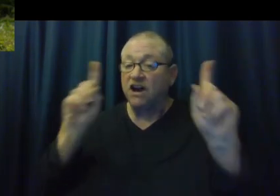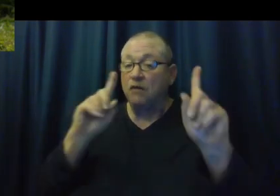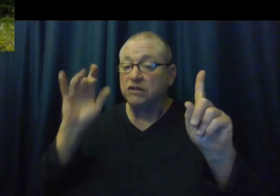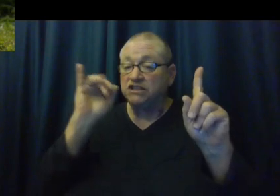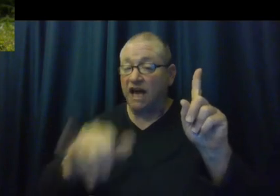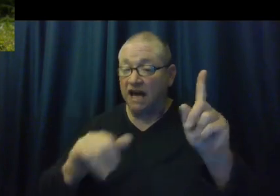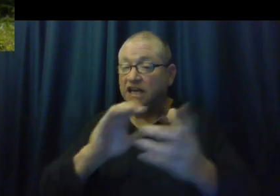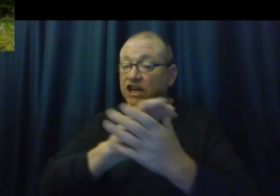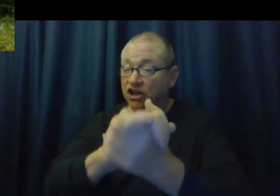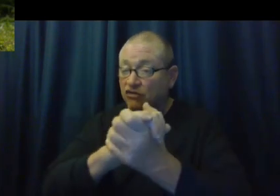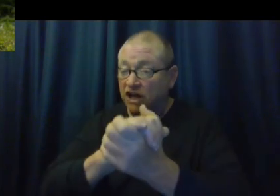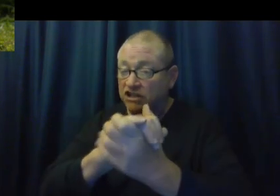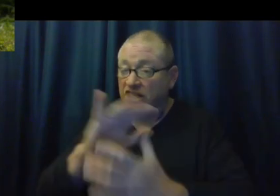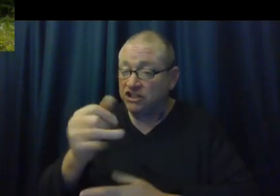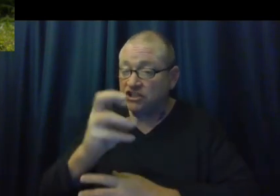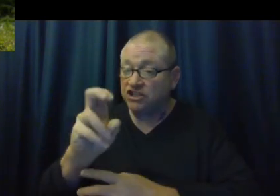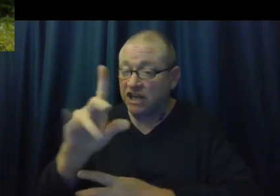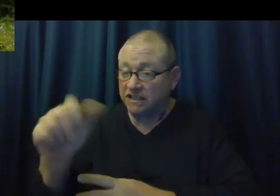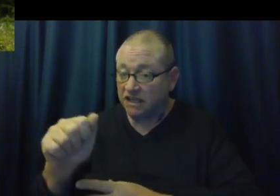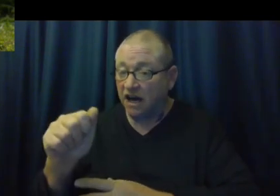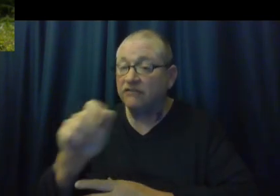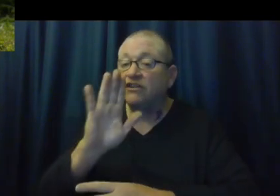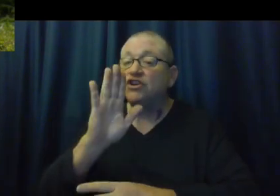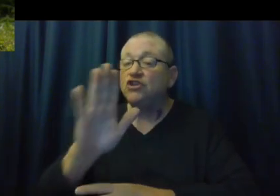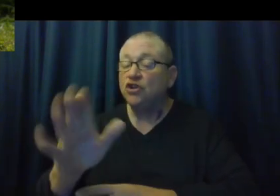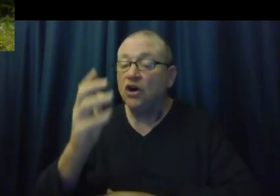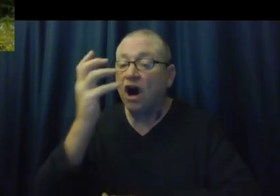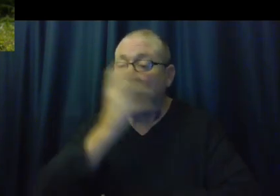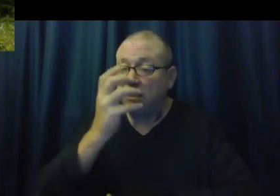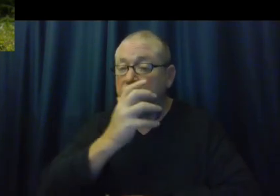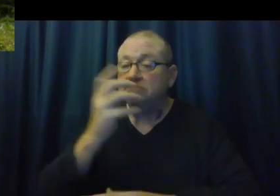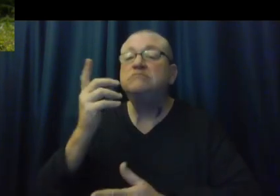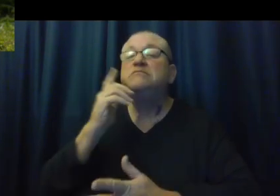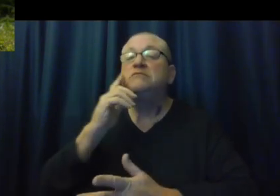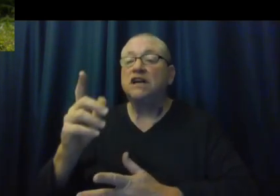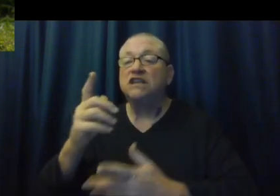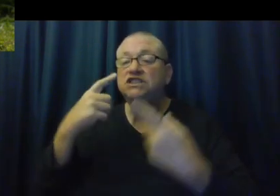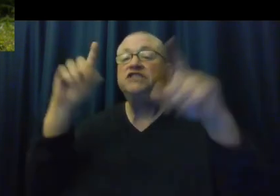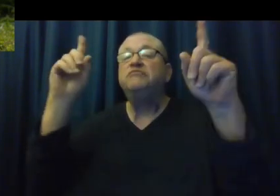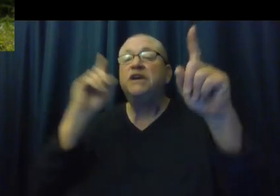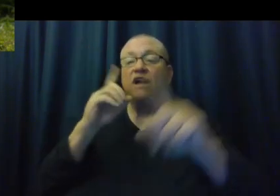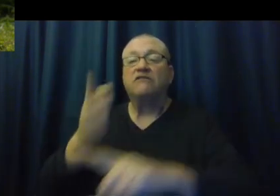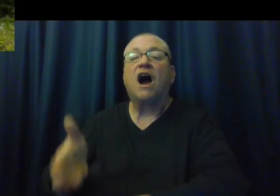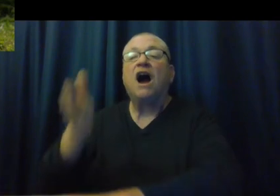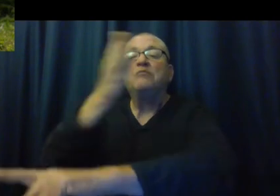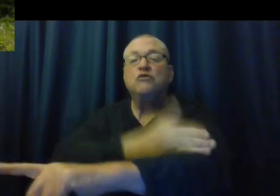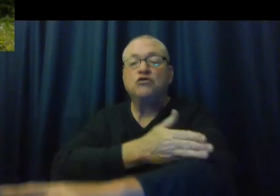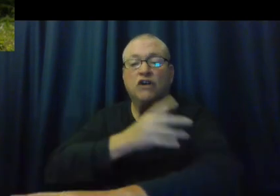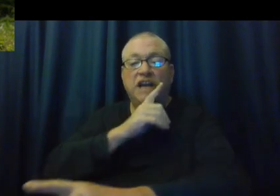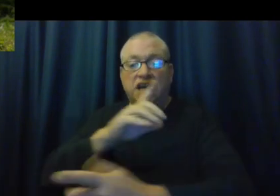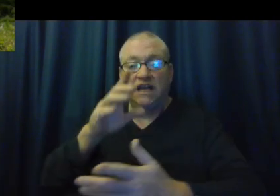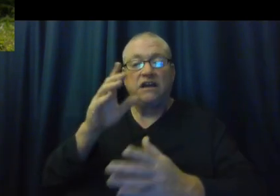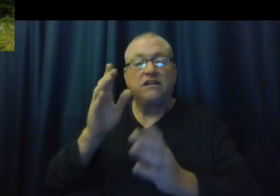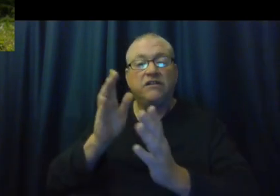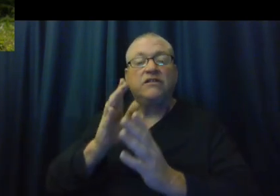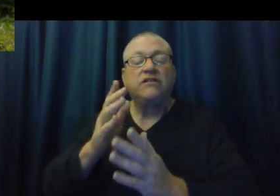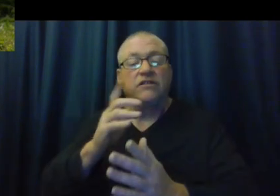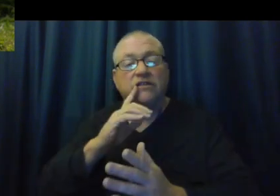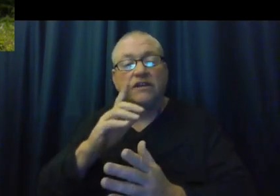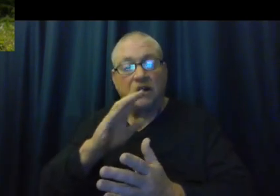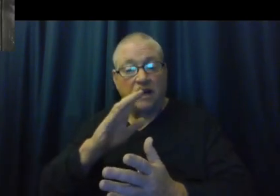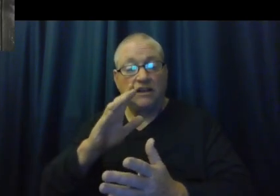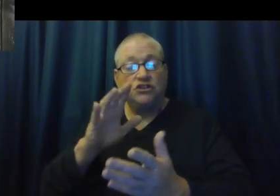accomplished. Congratulations, Jessica, and thank you for your exceptional achievement of upgrading the systems of the Student Health Center.